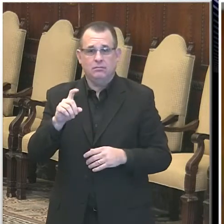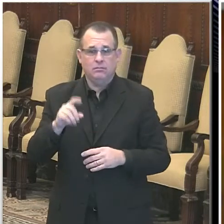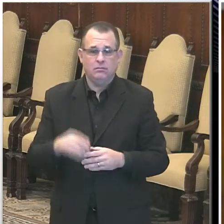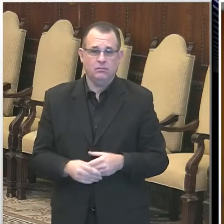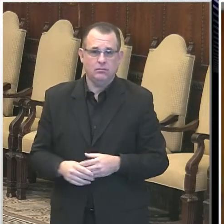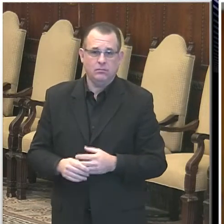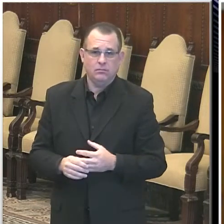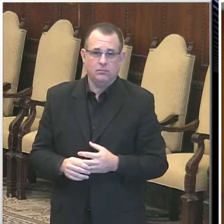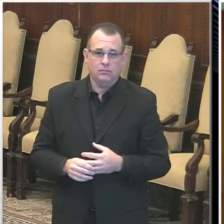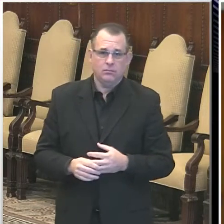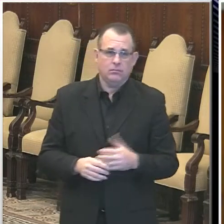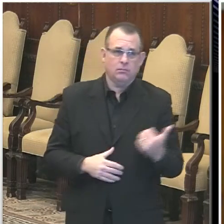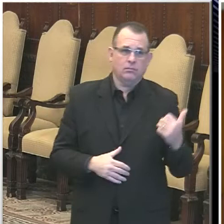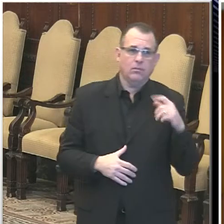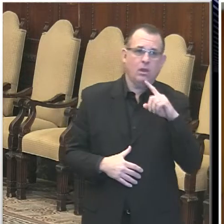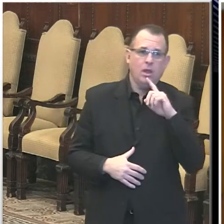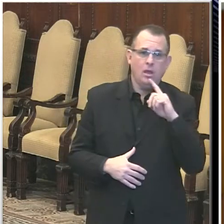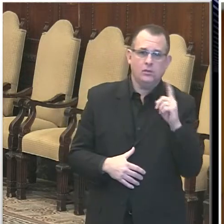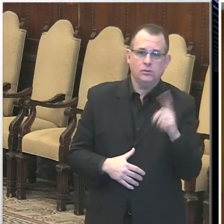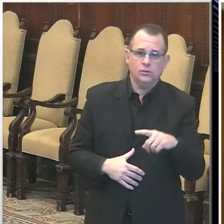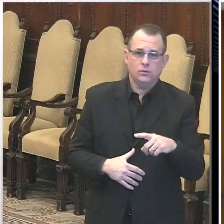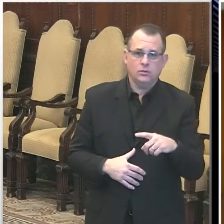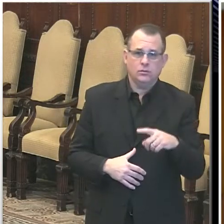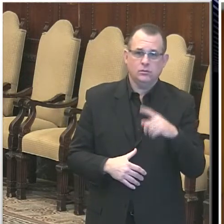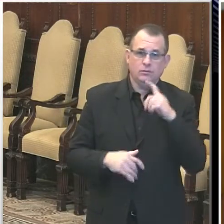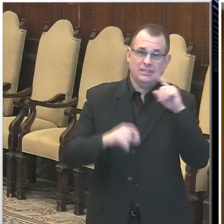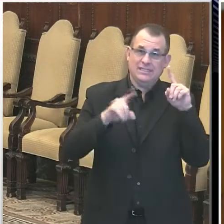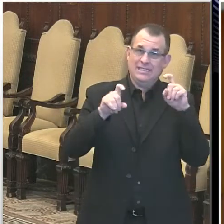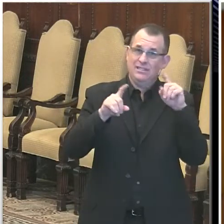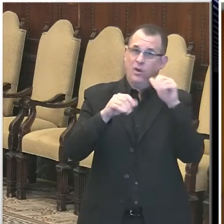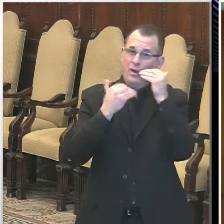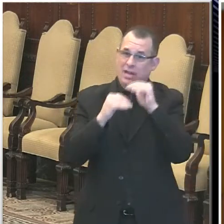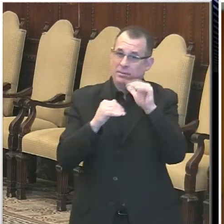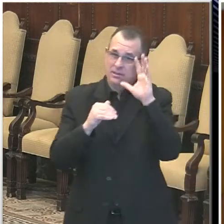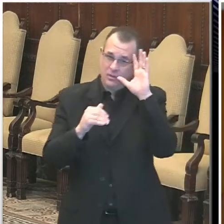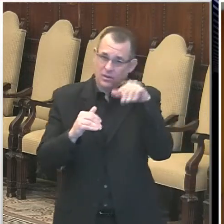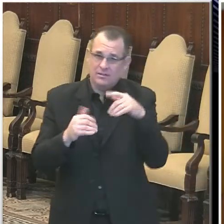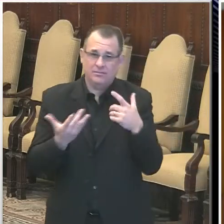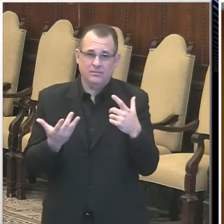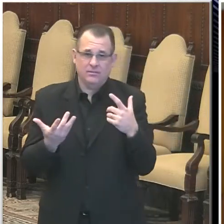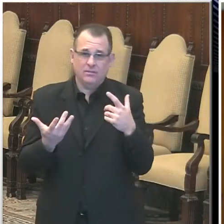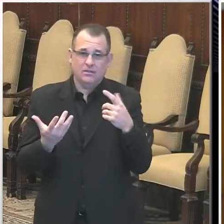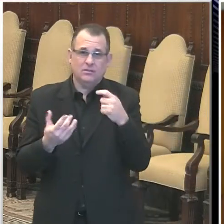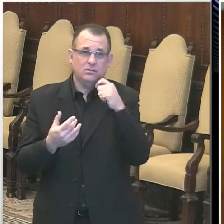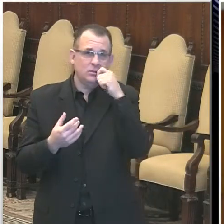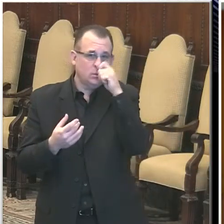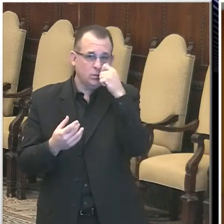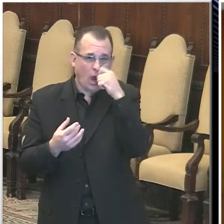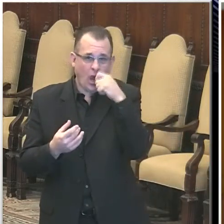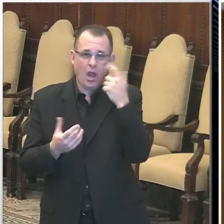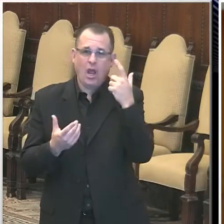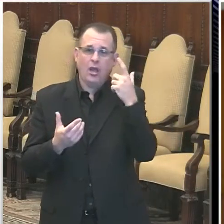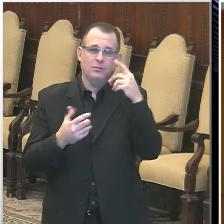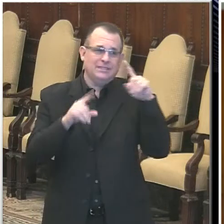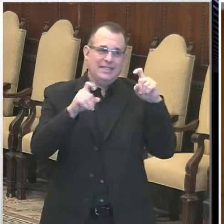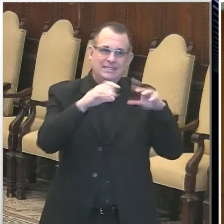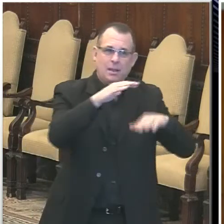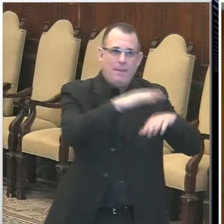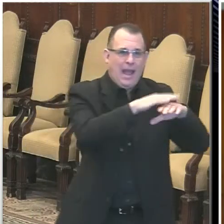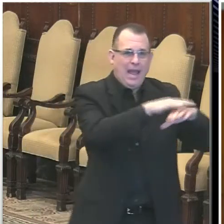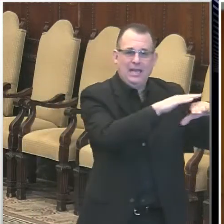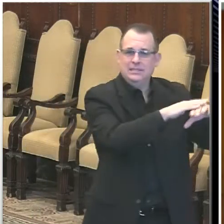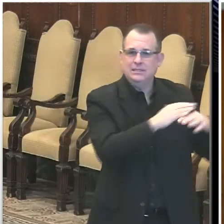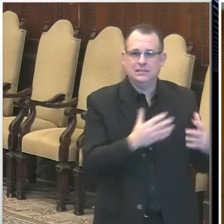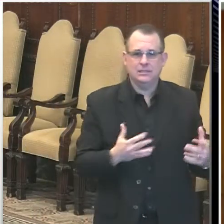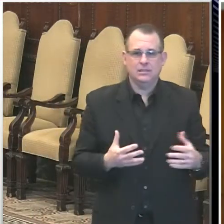As I said, the testing is limited citywide. There's a limit on the swabs and the laboratory testing capacity. However, there are sites where people